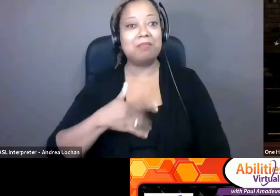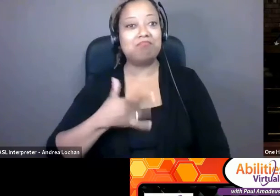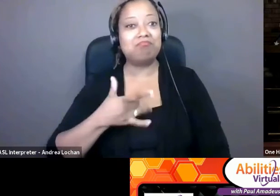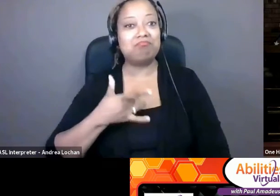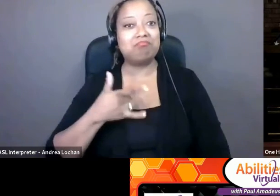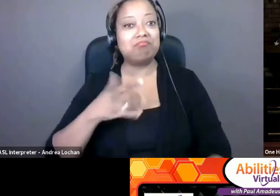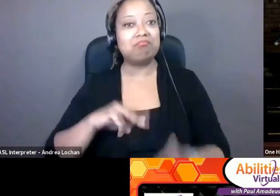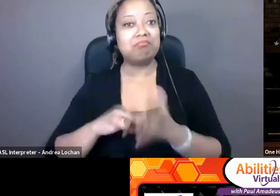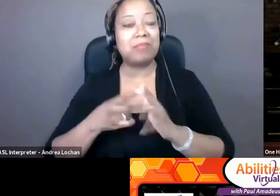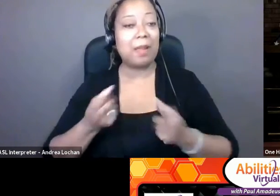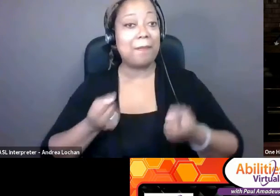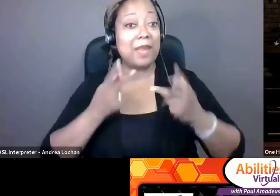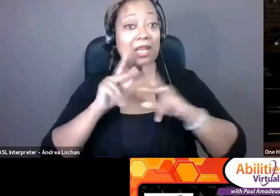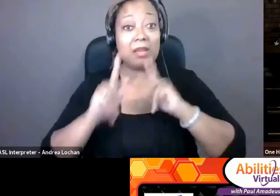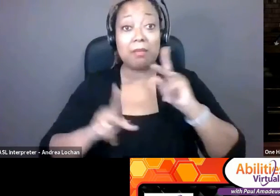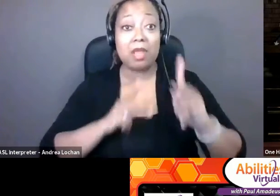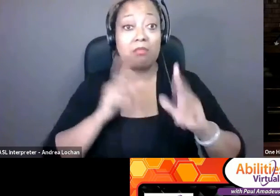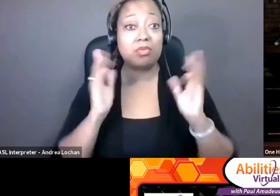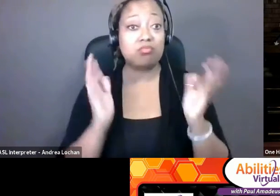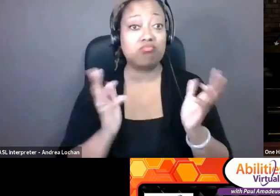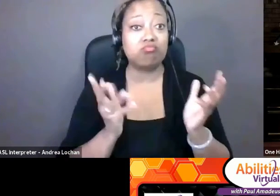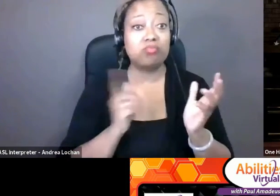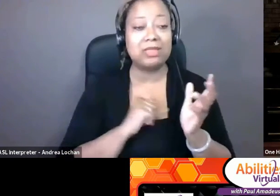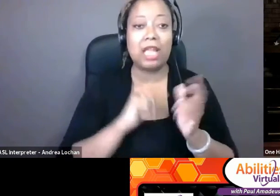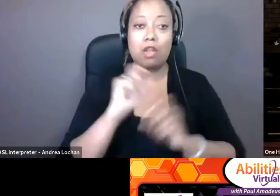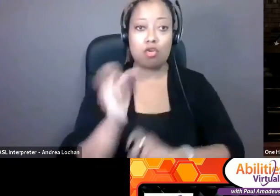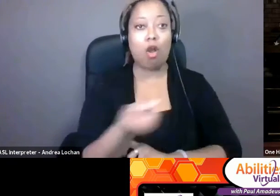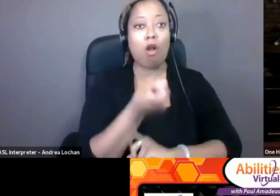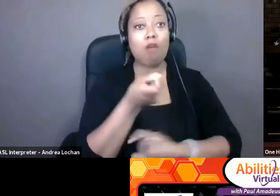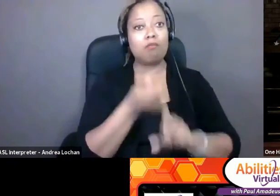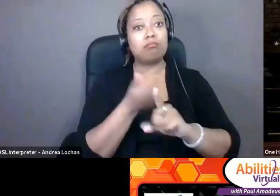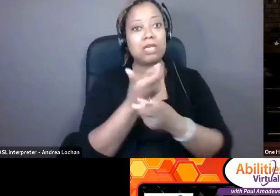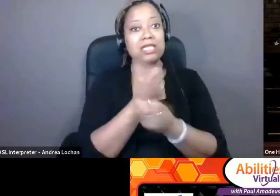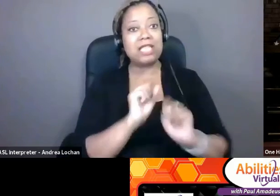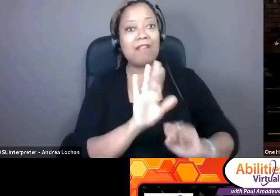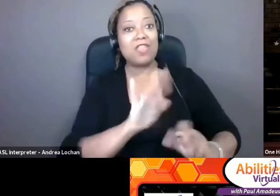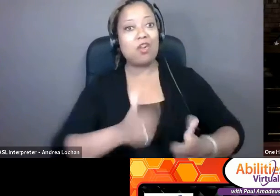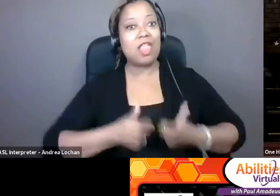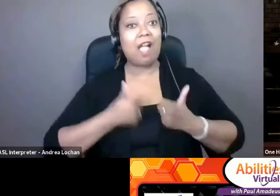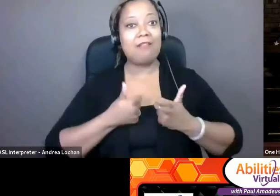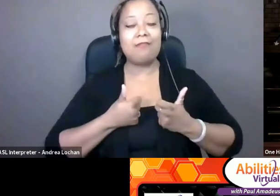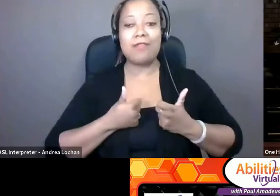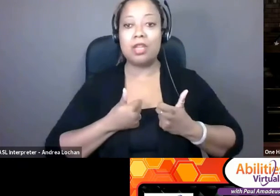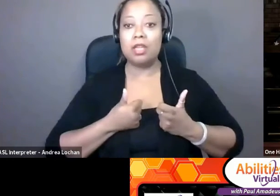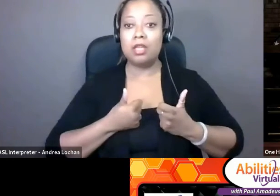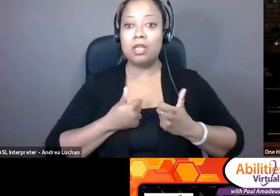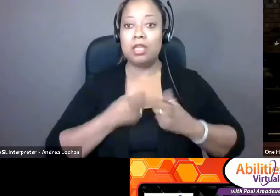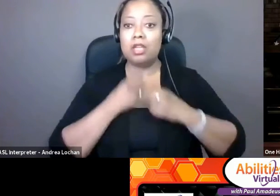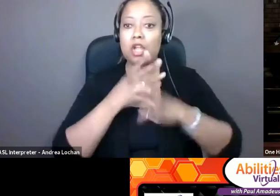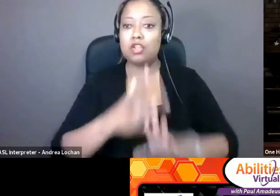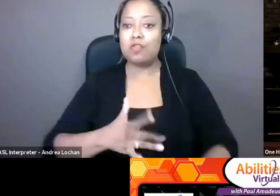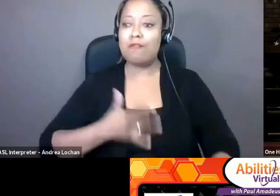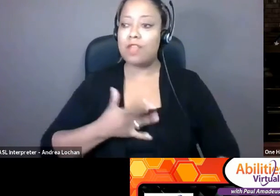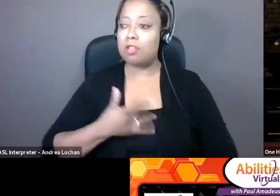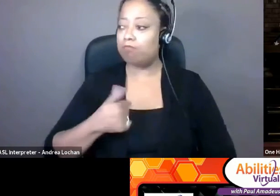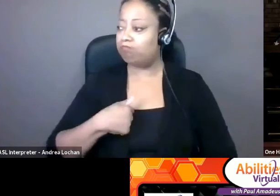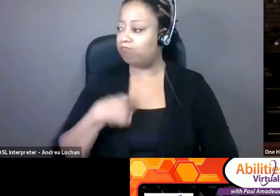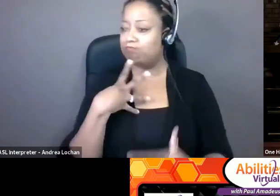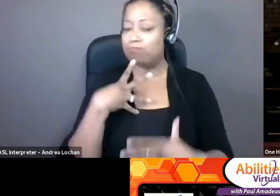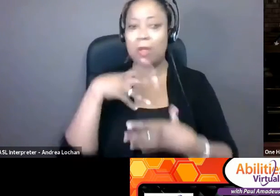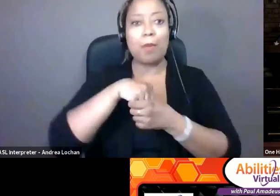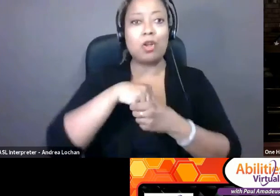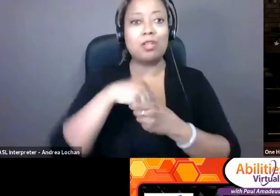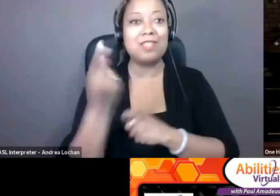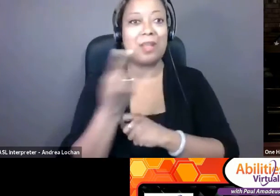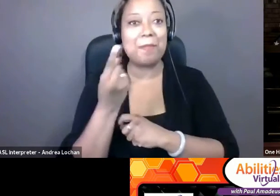There are many people you'll talk to that have said golf has saved their lives. It gives you this sense of being part of something that everybody